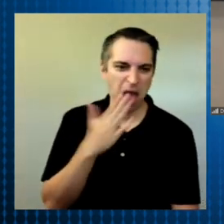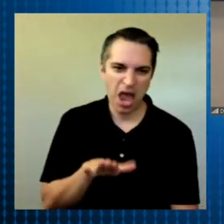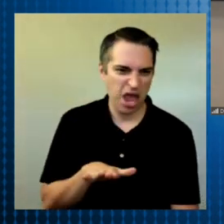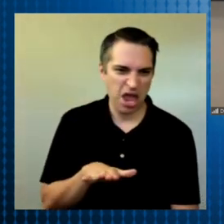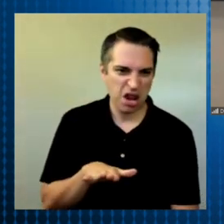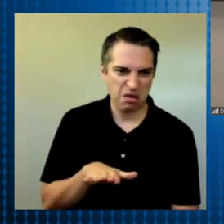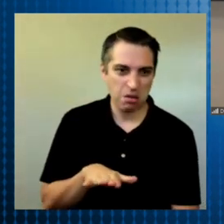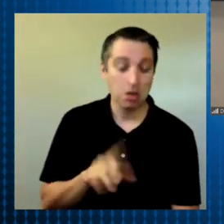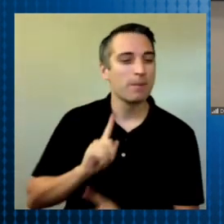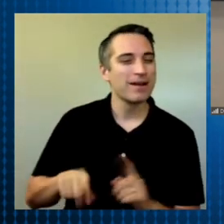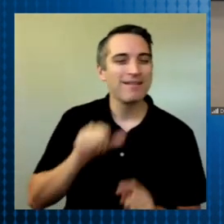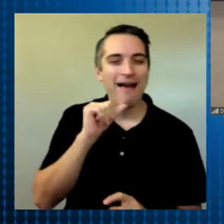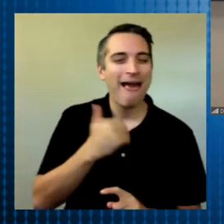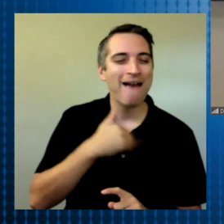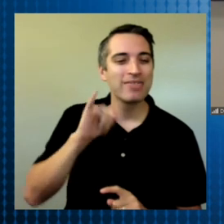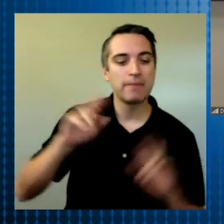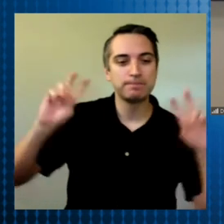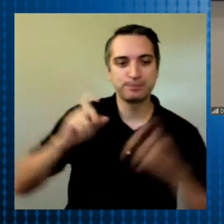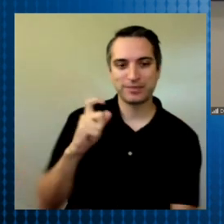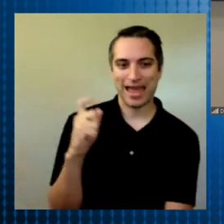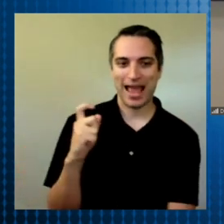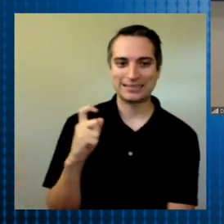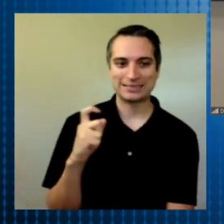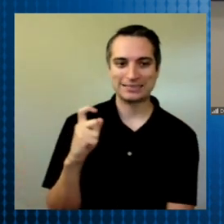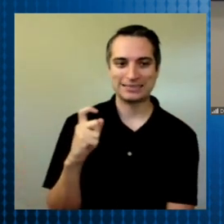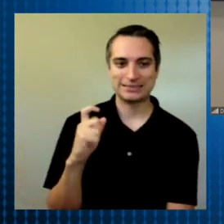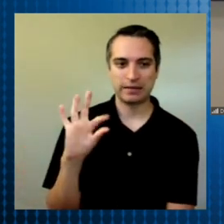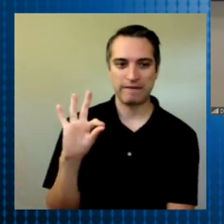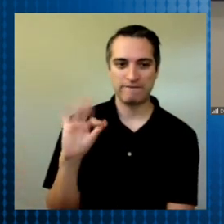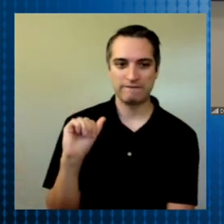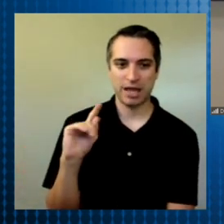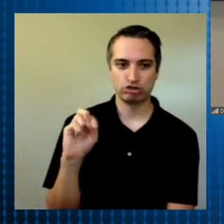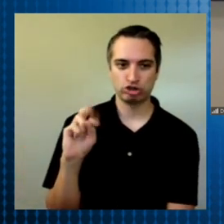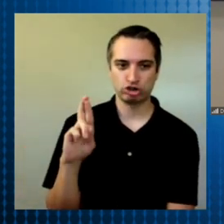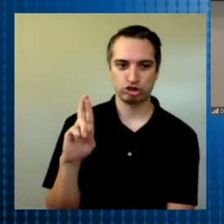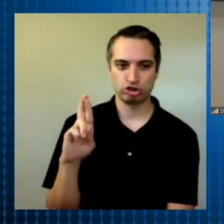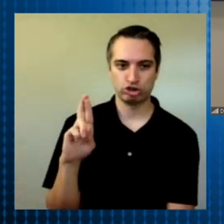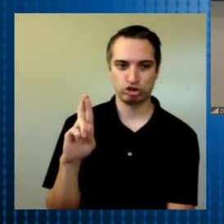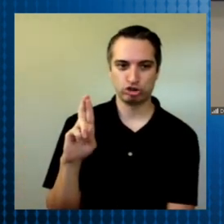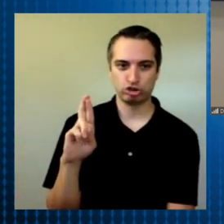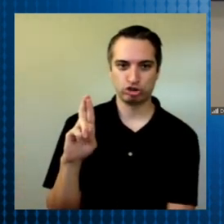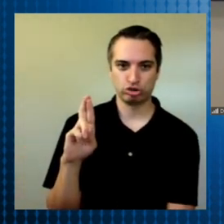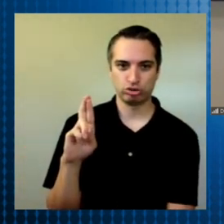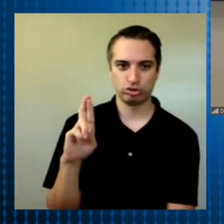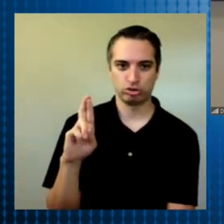factor. And what did his handlers do? They took him to California to Dr.